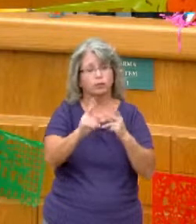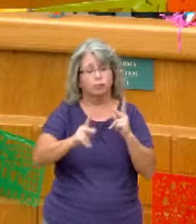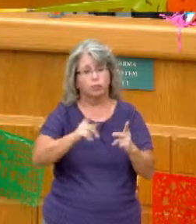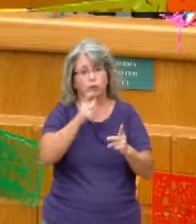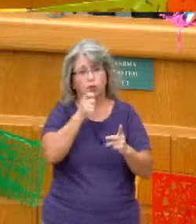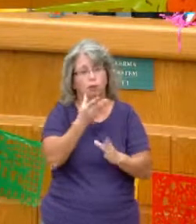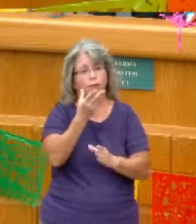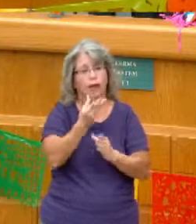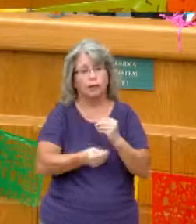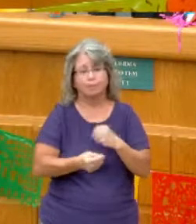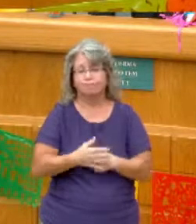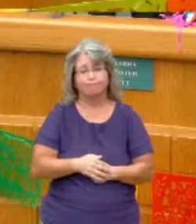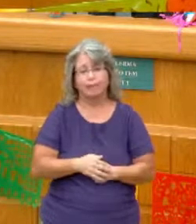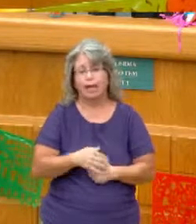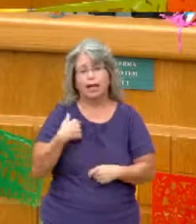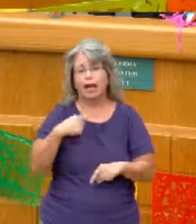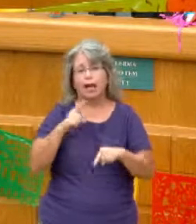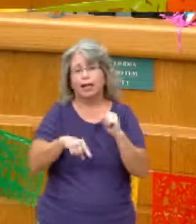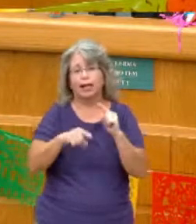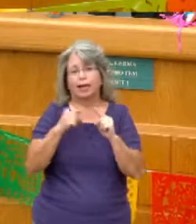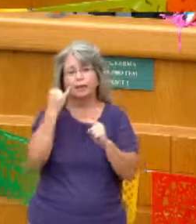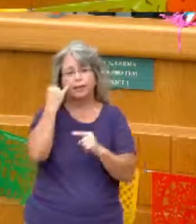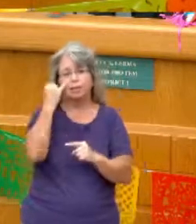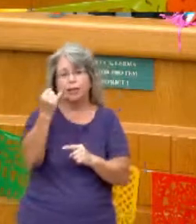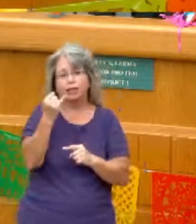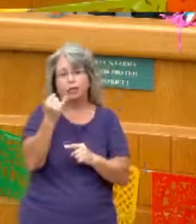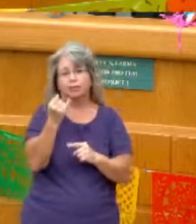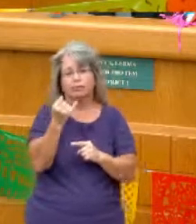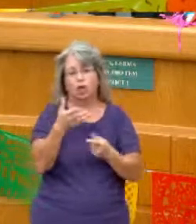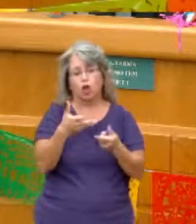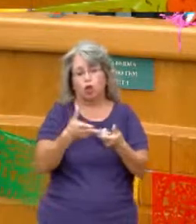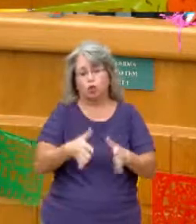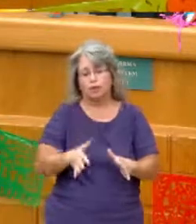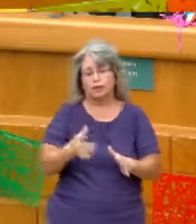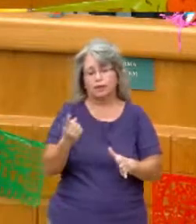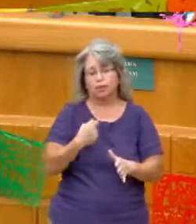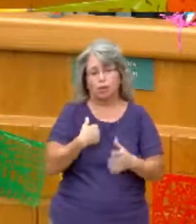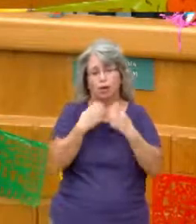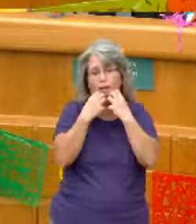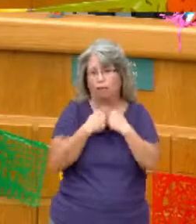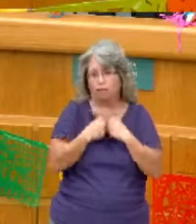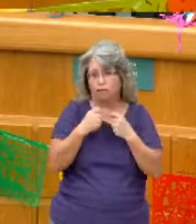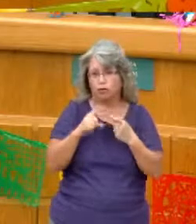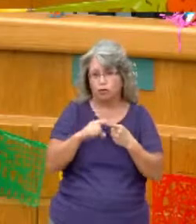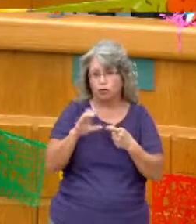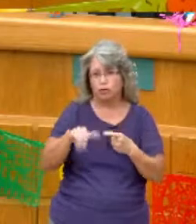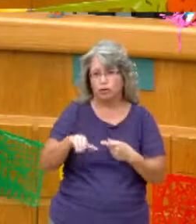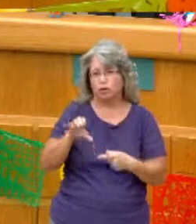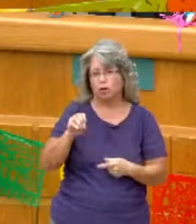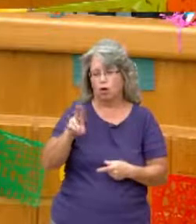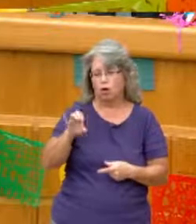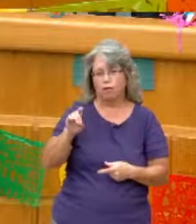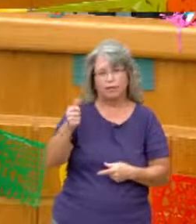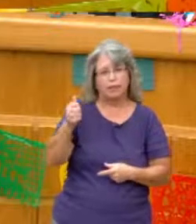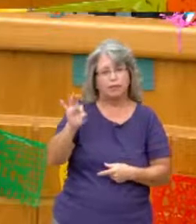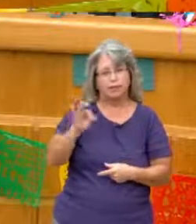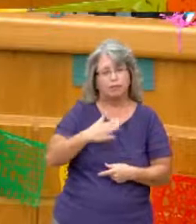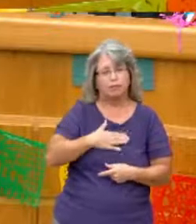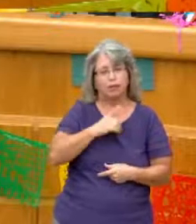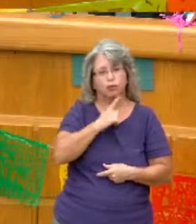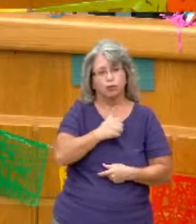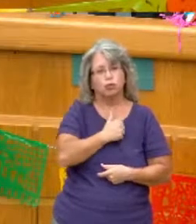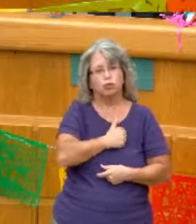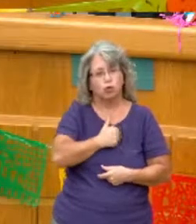I can't imagine losing a loved one to COVID-19. So again, my condolences to the family and friends of the